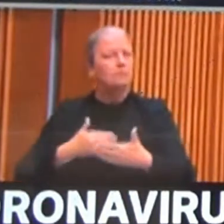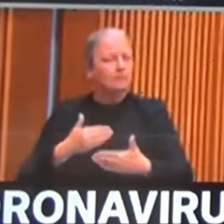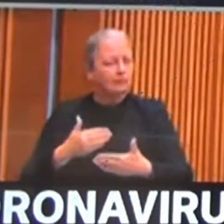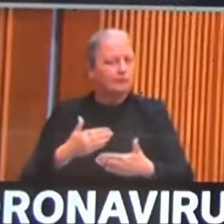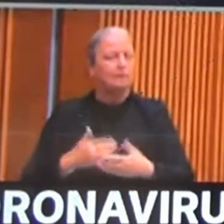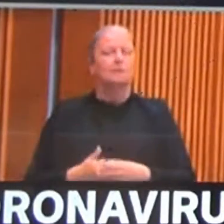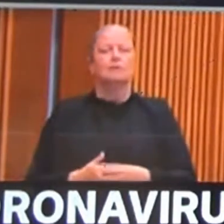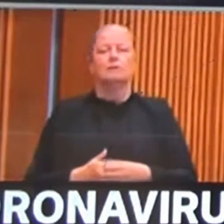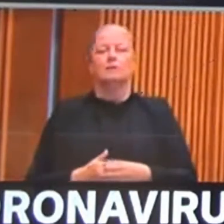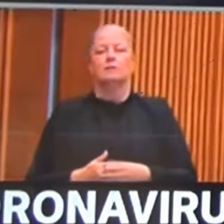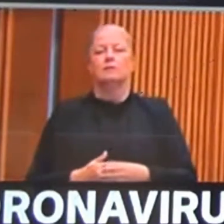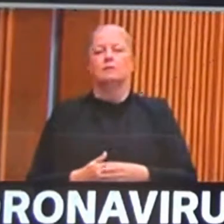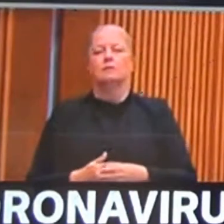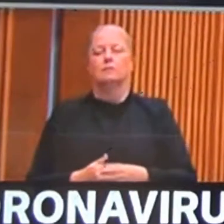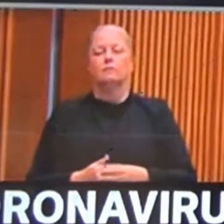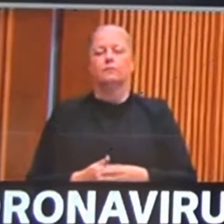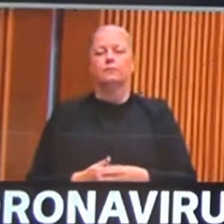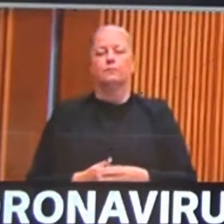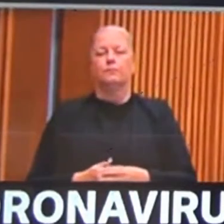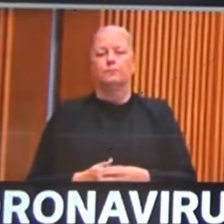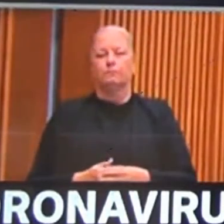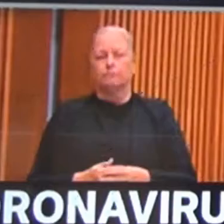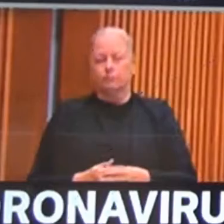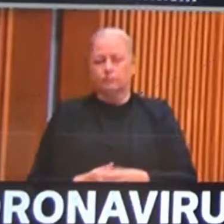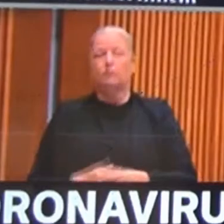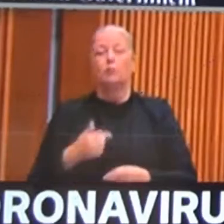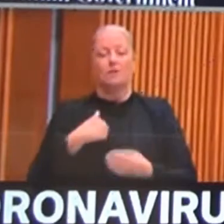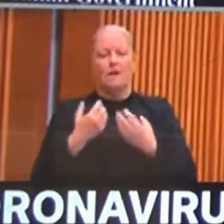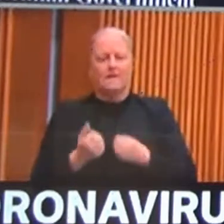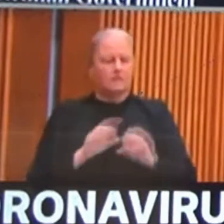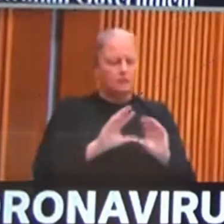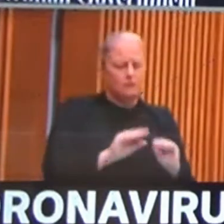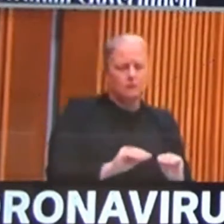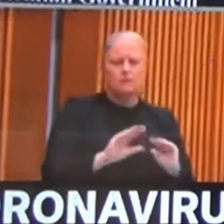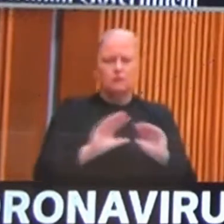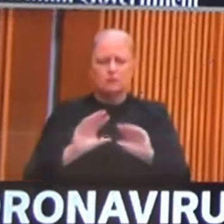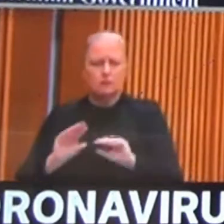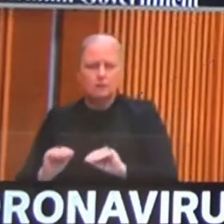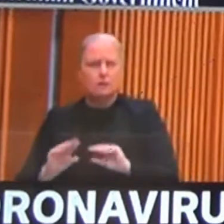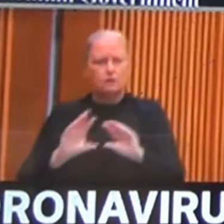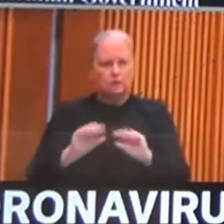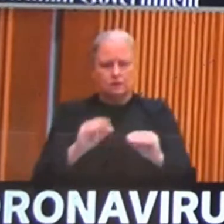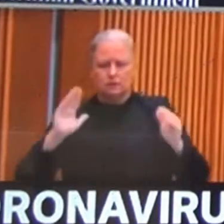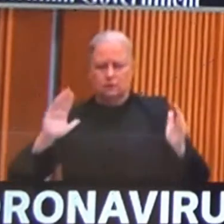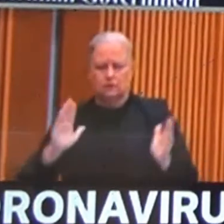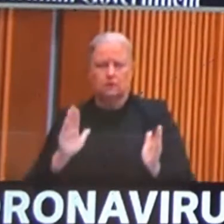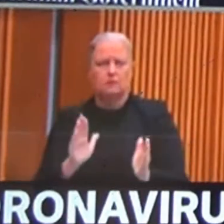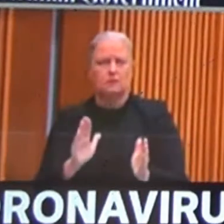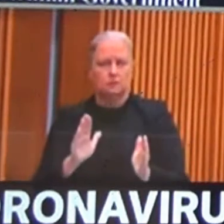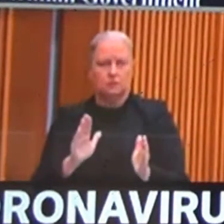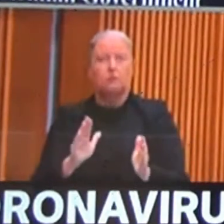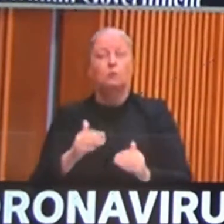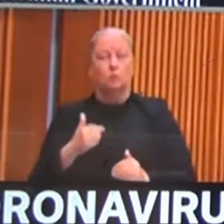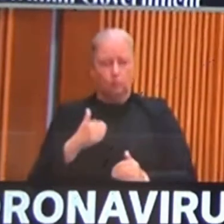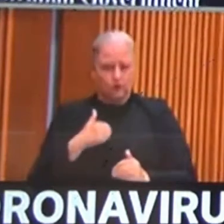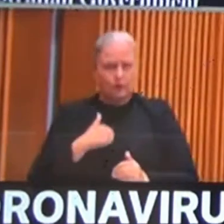period of stability. Now we're in the suppression phase, where we are doing everything we can to track down